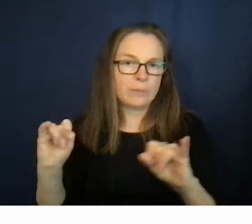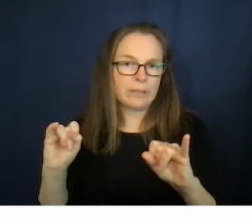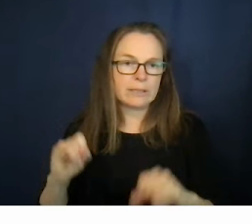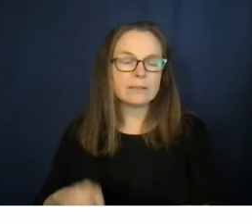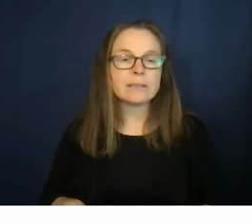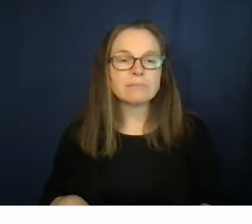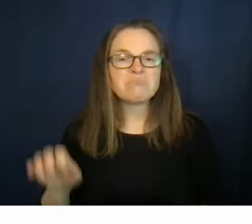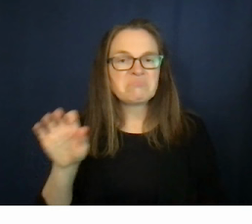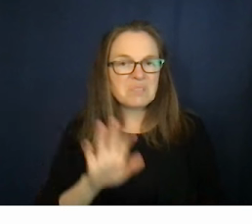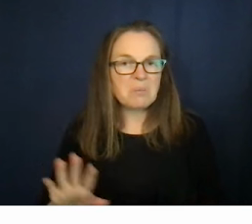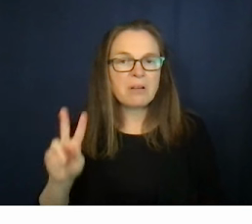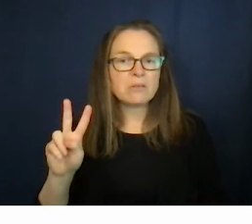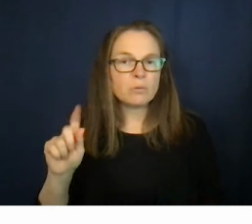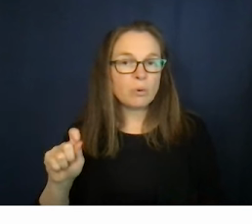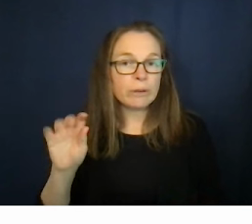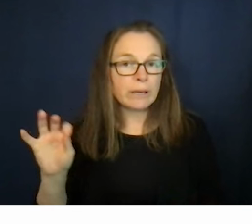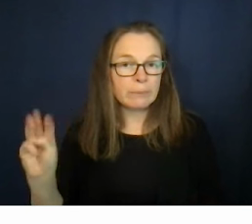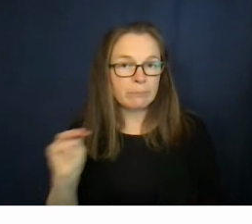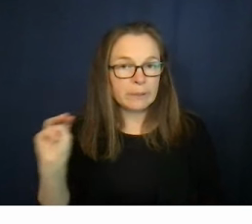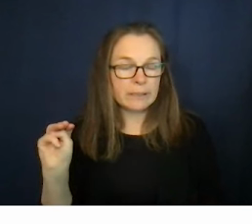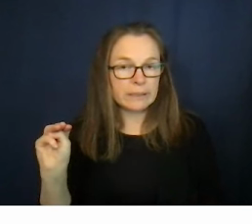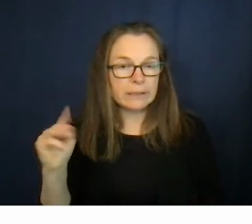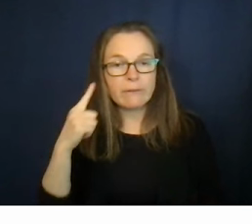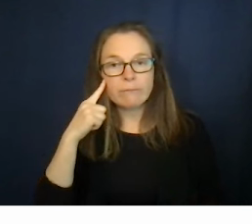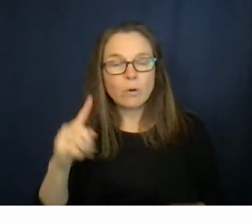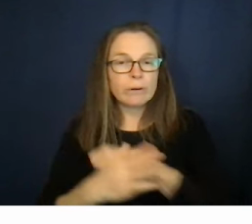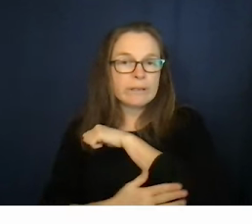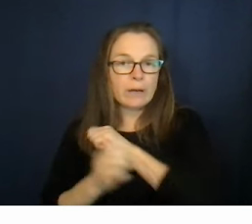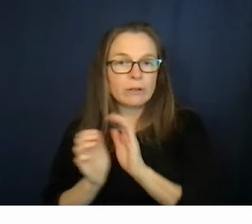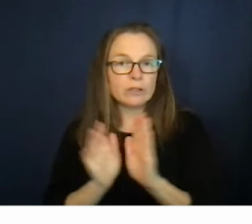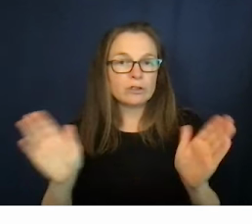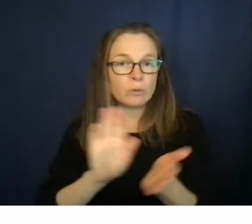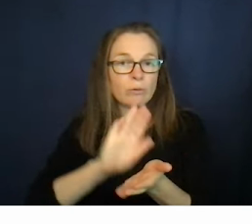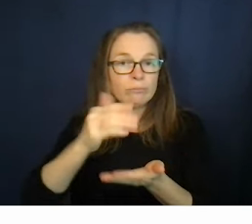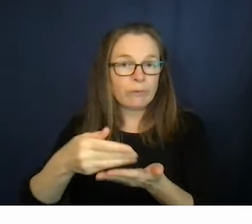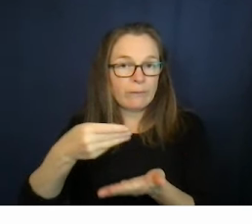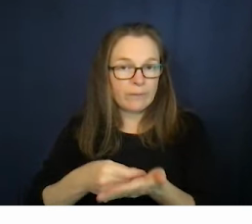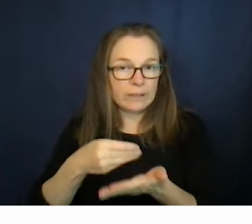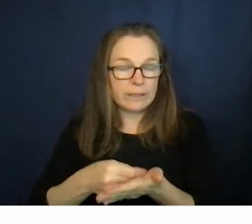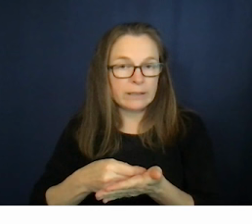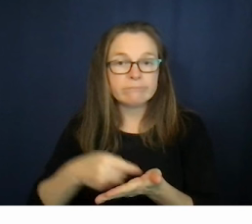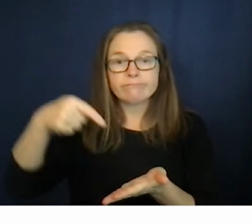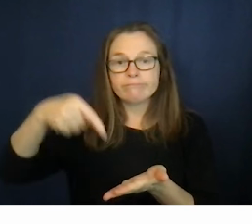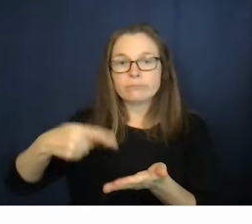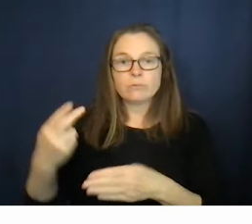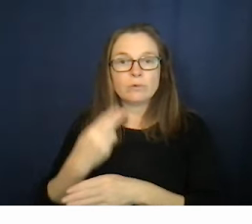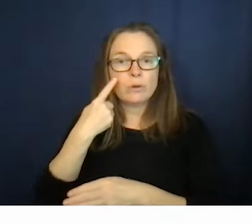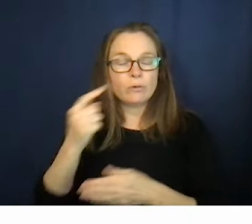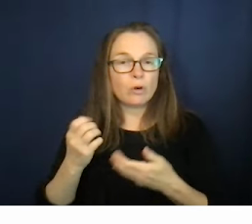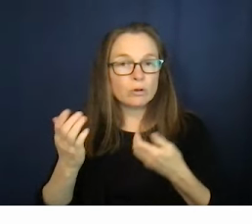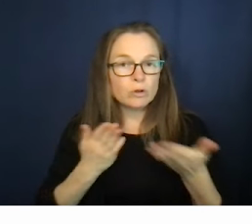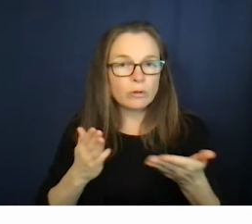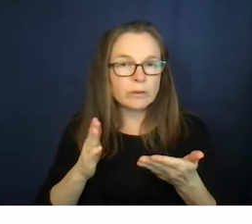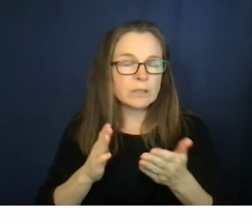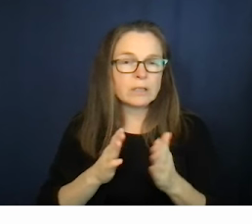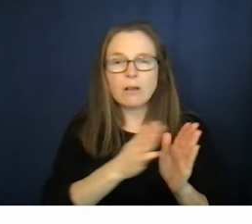There is approximately $2.9 million of county general funds. These funds are used to provide services